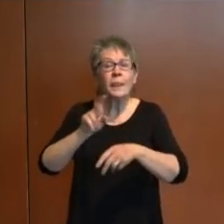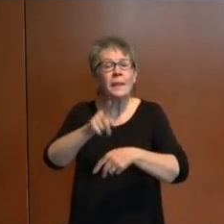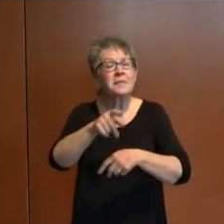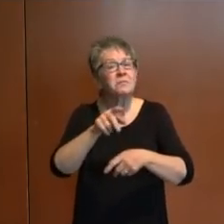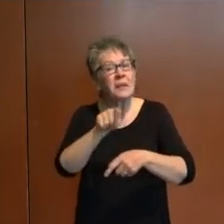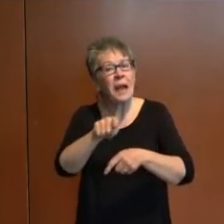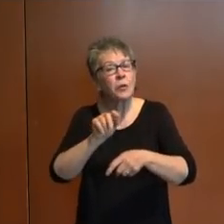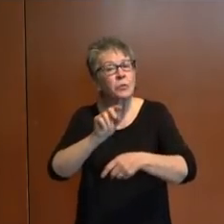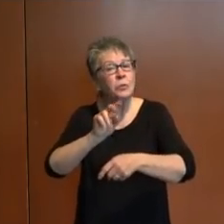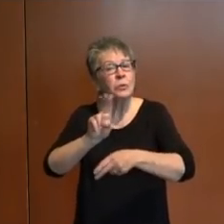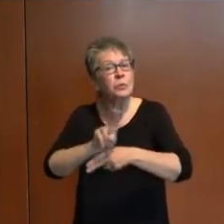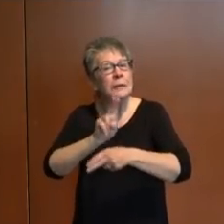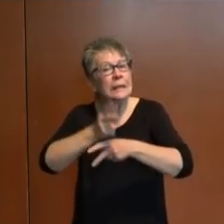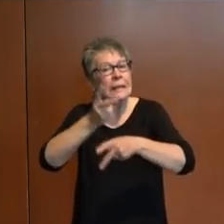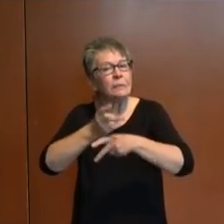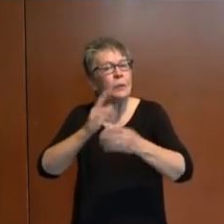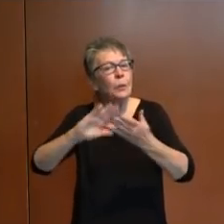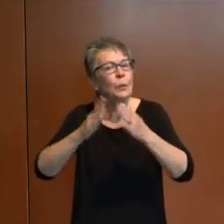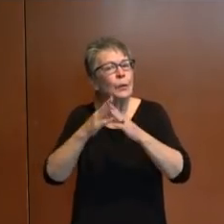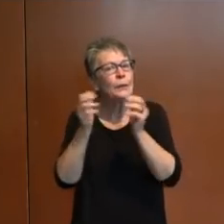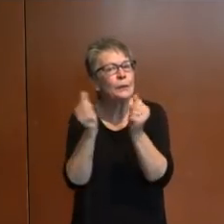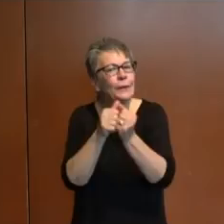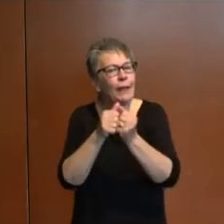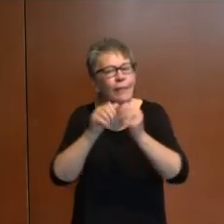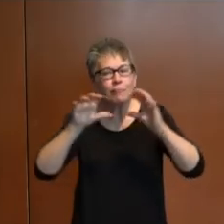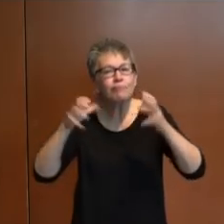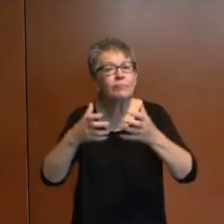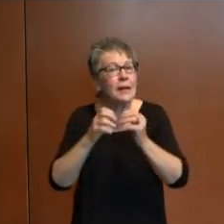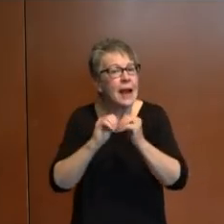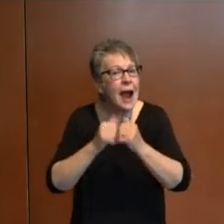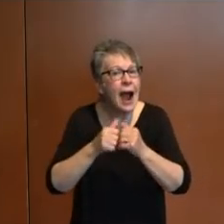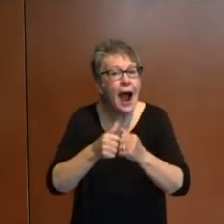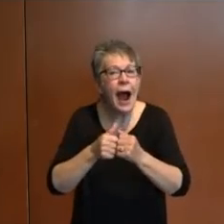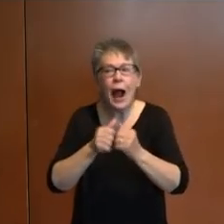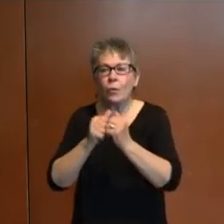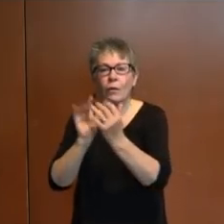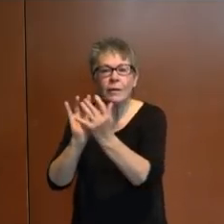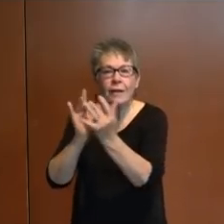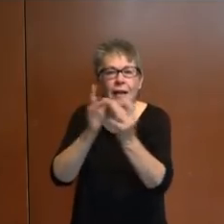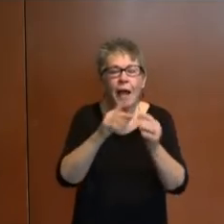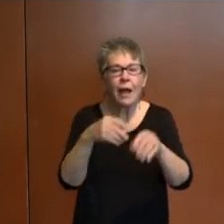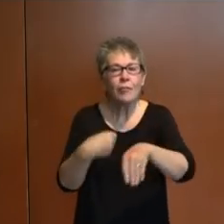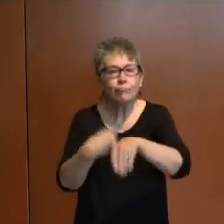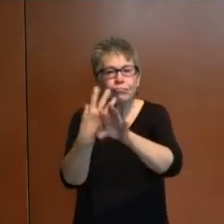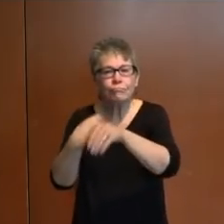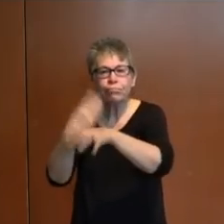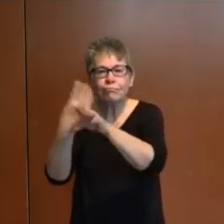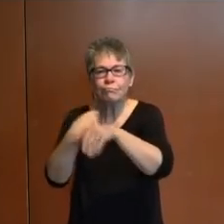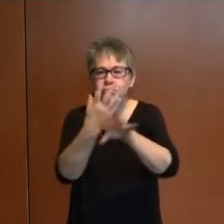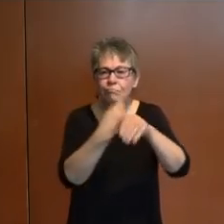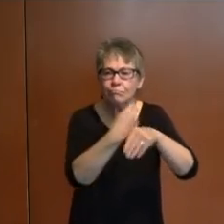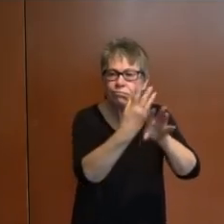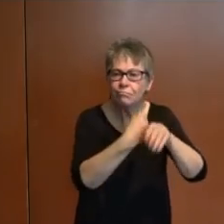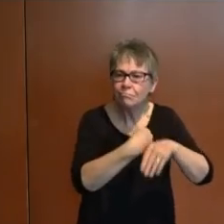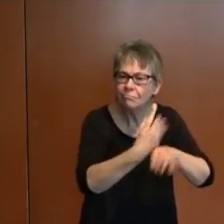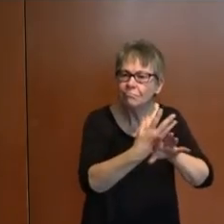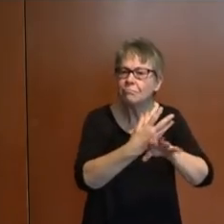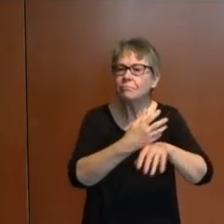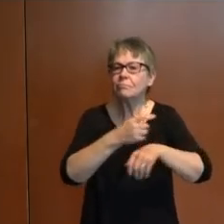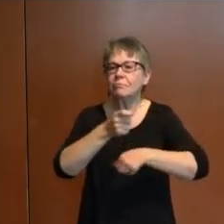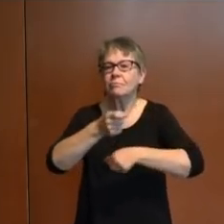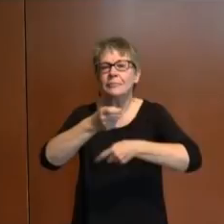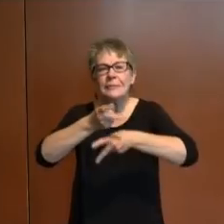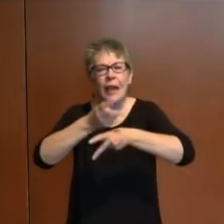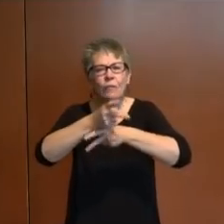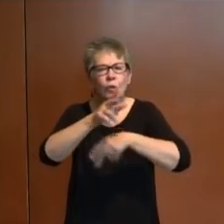relatives and reach out to your elderly neighbors. Take care of your pets. You're doing your part to